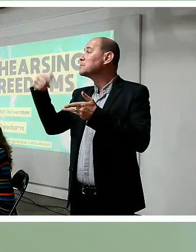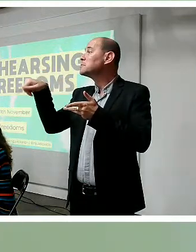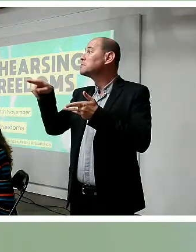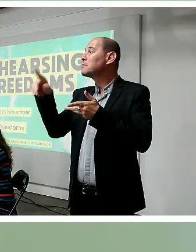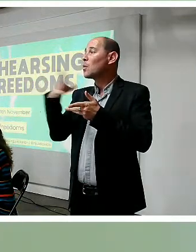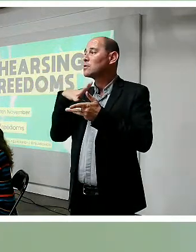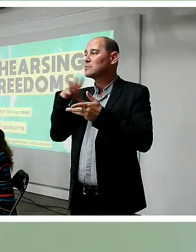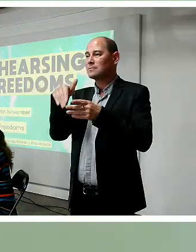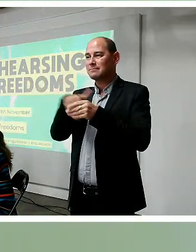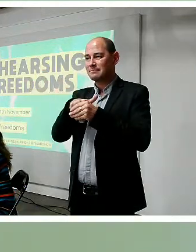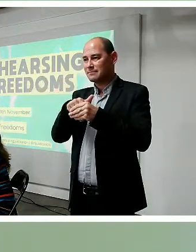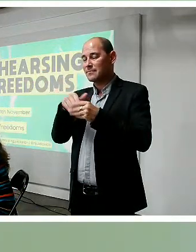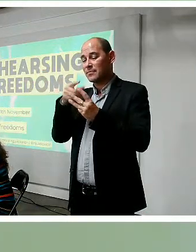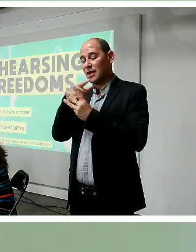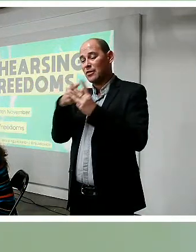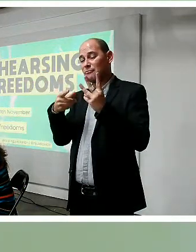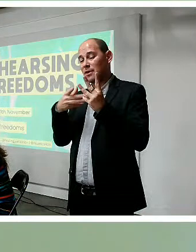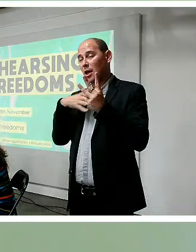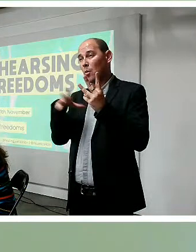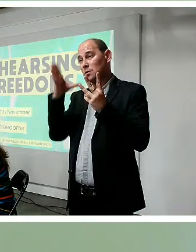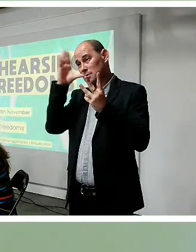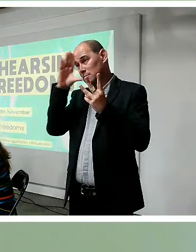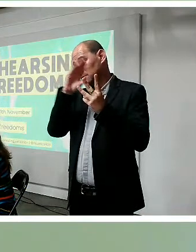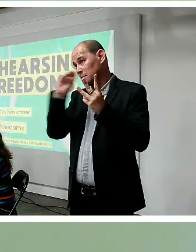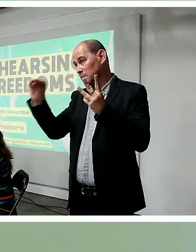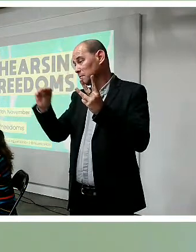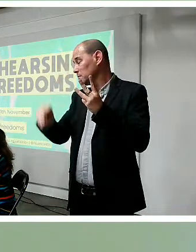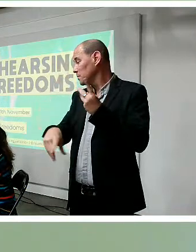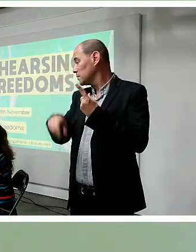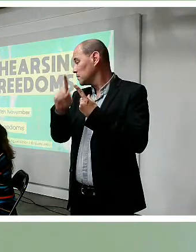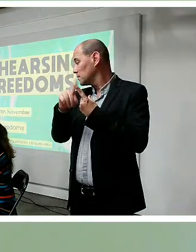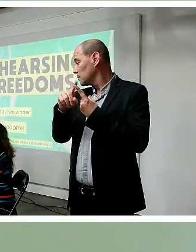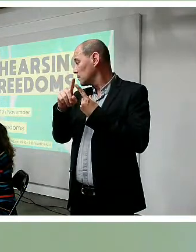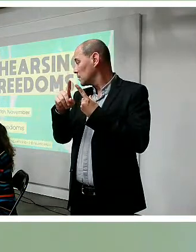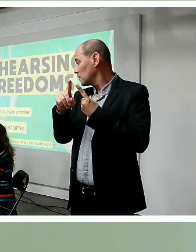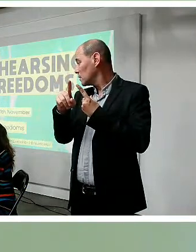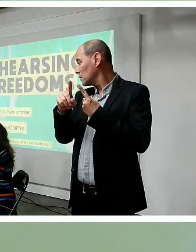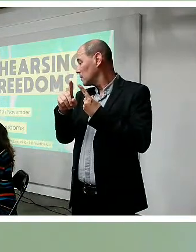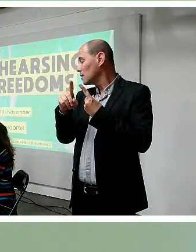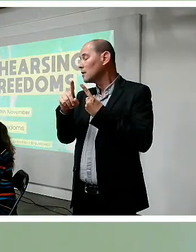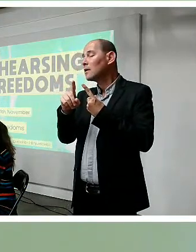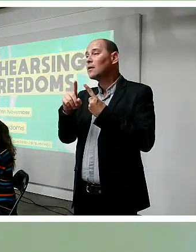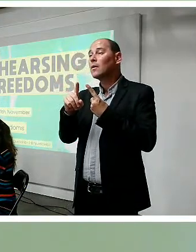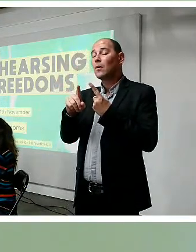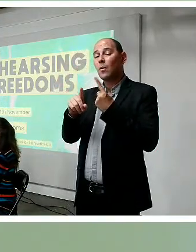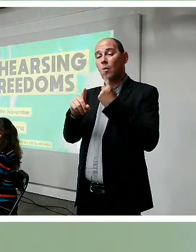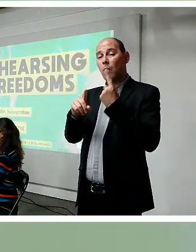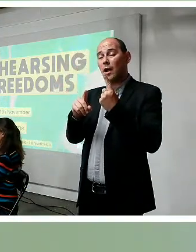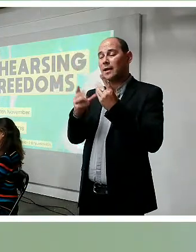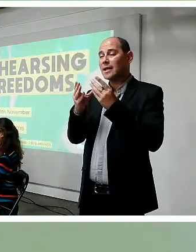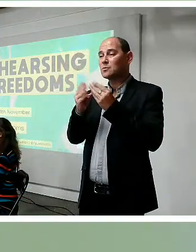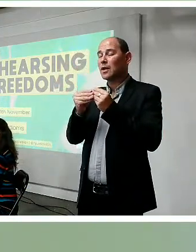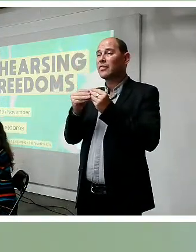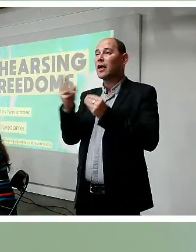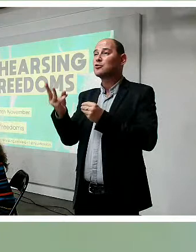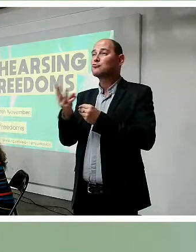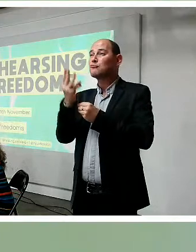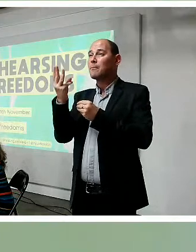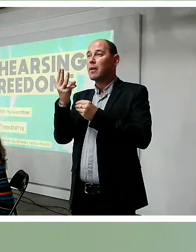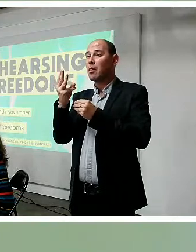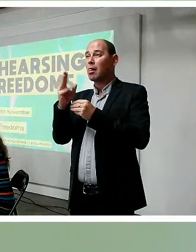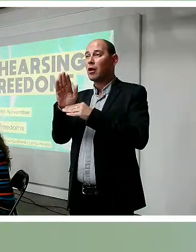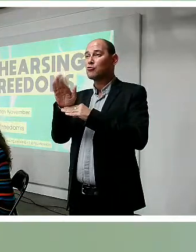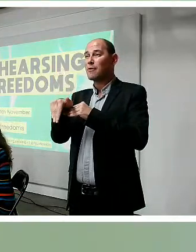So there's just three I wanted to share. One of those is with Triple Cripple. So it was great that we finished on